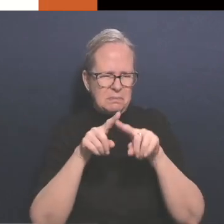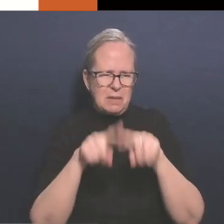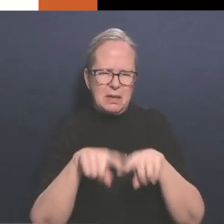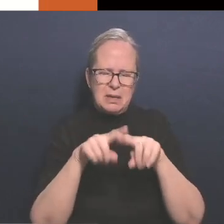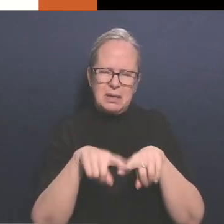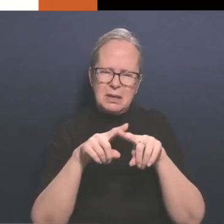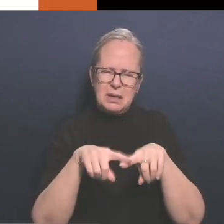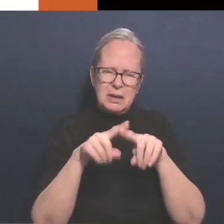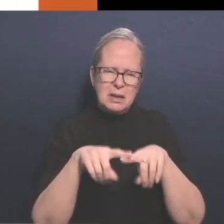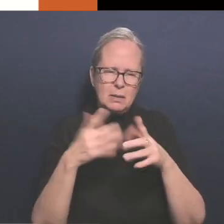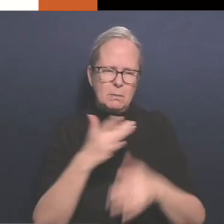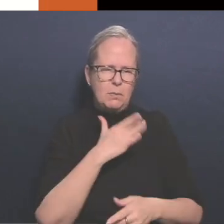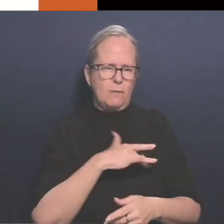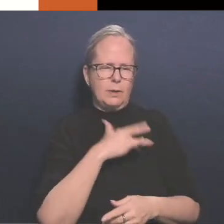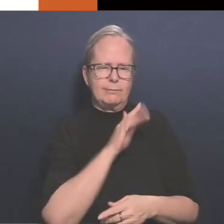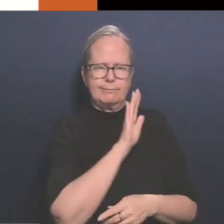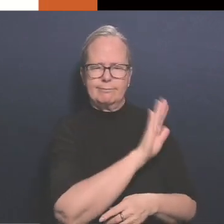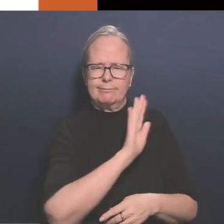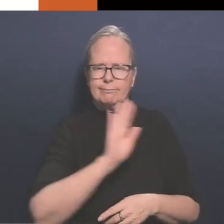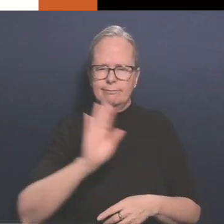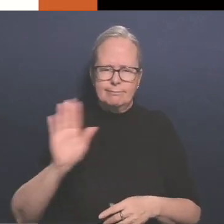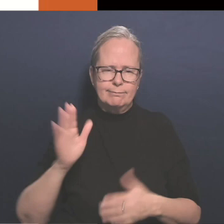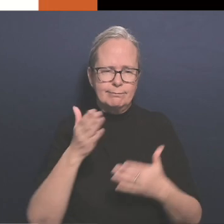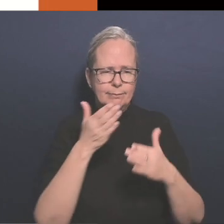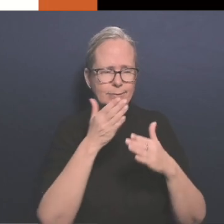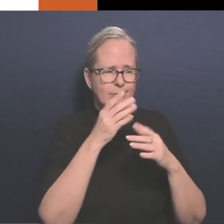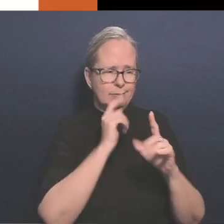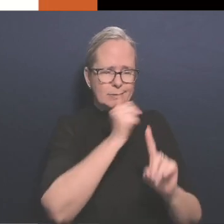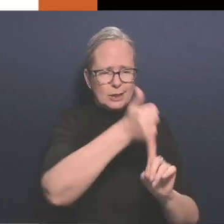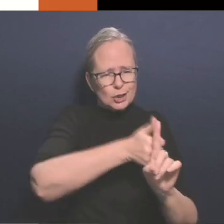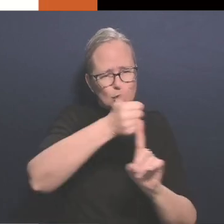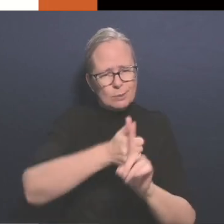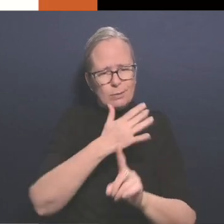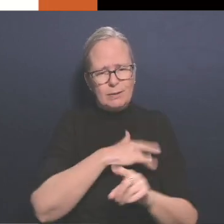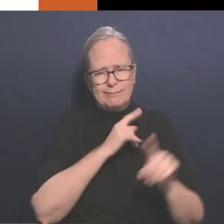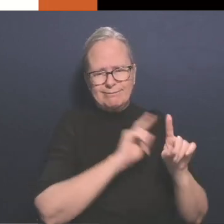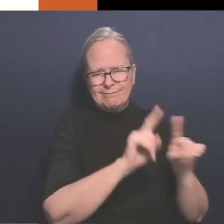dedicated email for the Benefits Wayfinder,